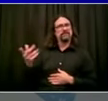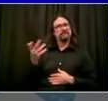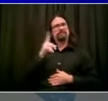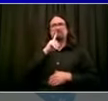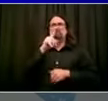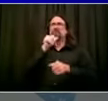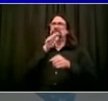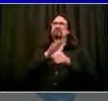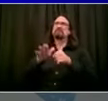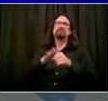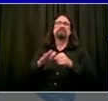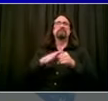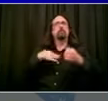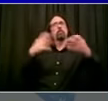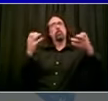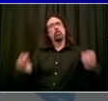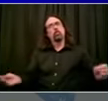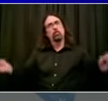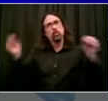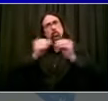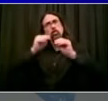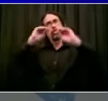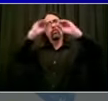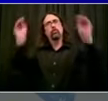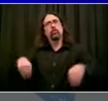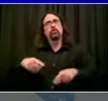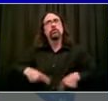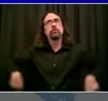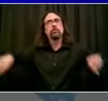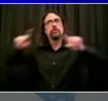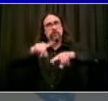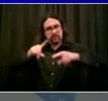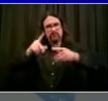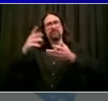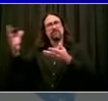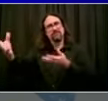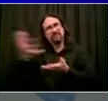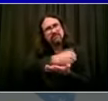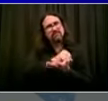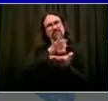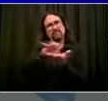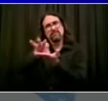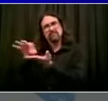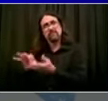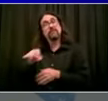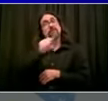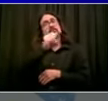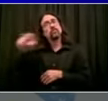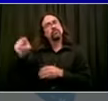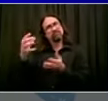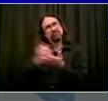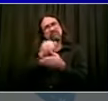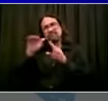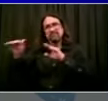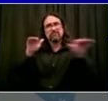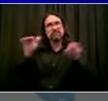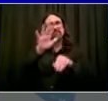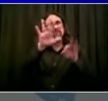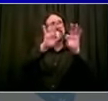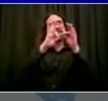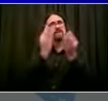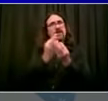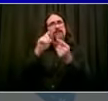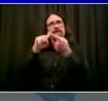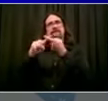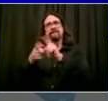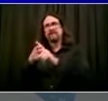while you're thinking about the important things to do for today and for the future, 29 days till the election, the opportunity to register to vote. We